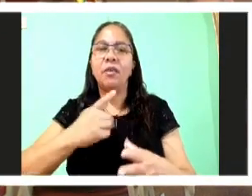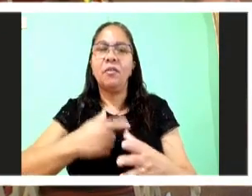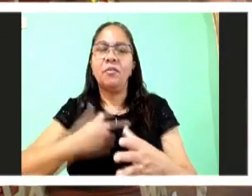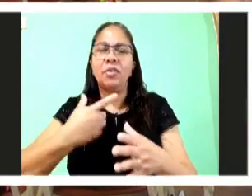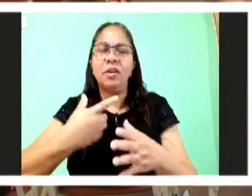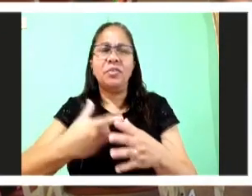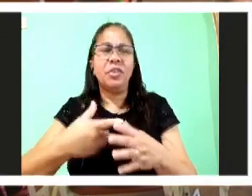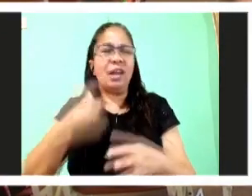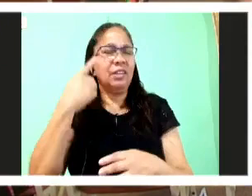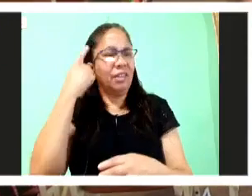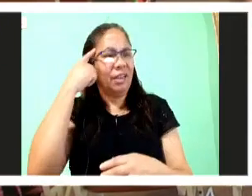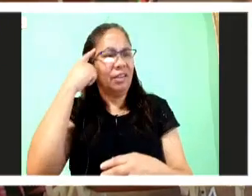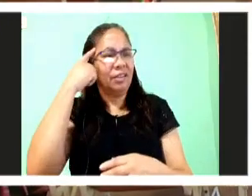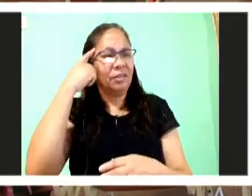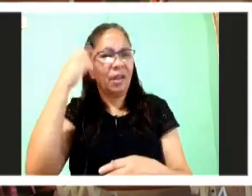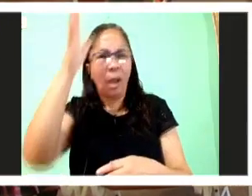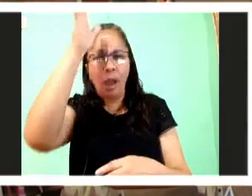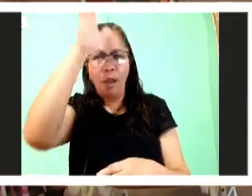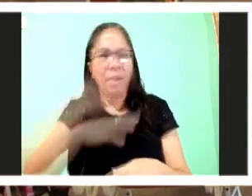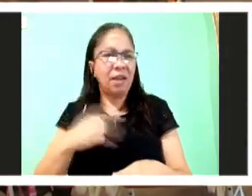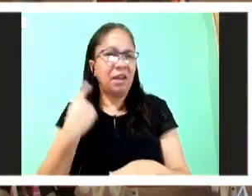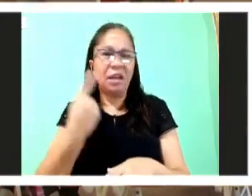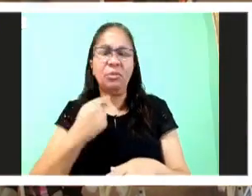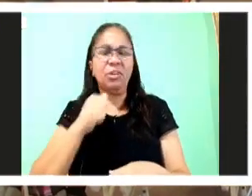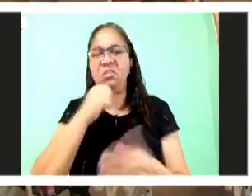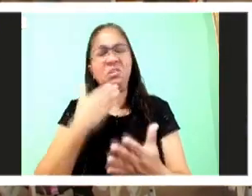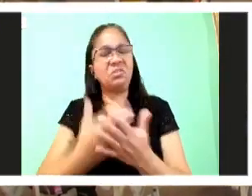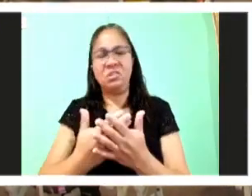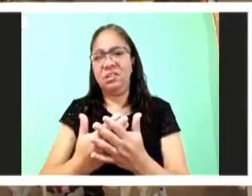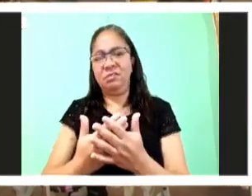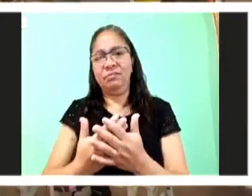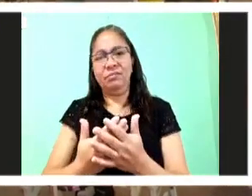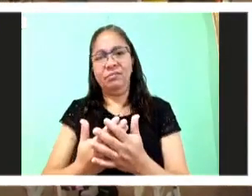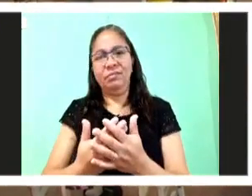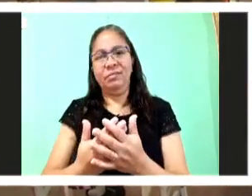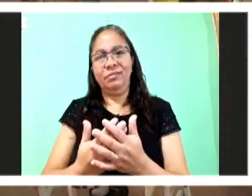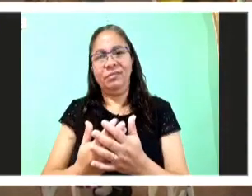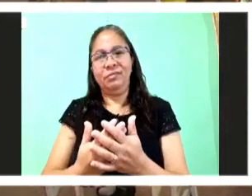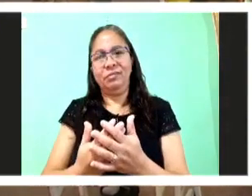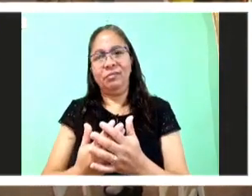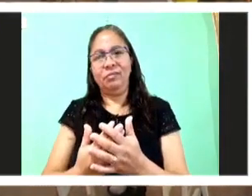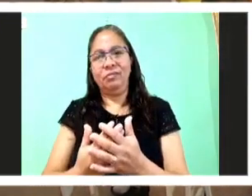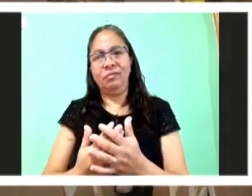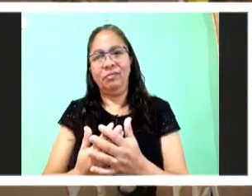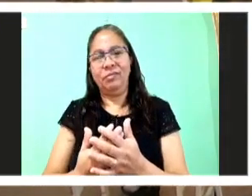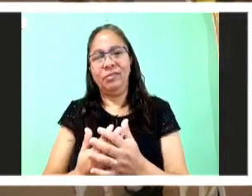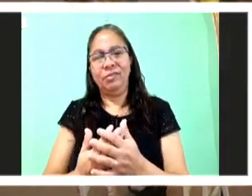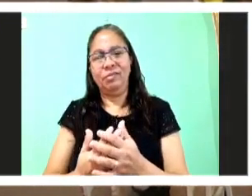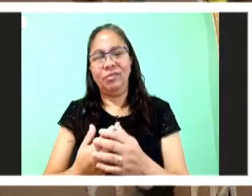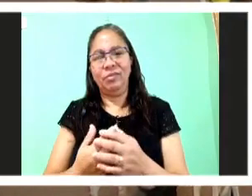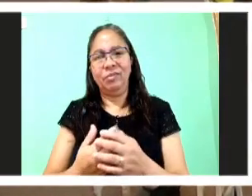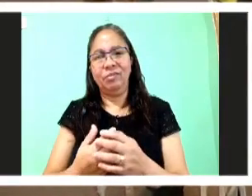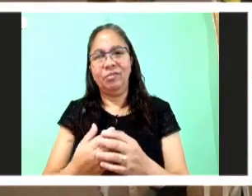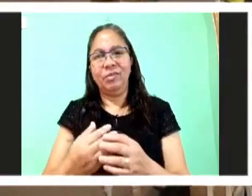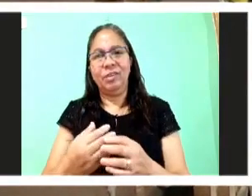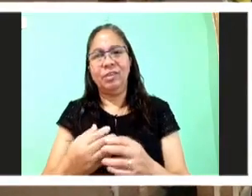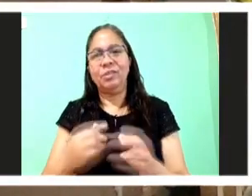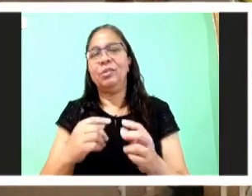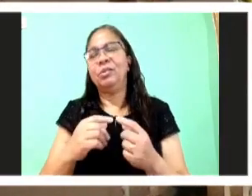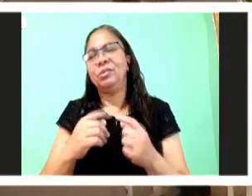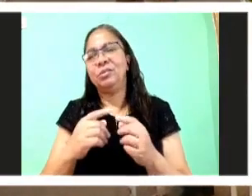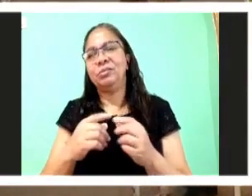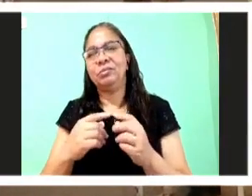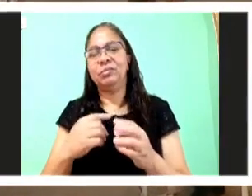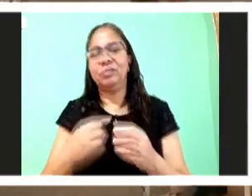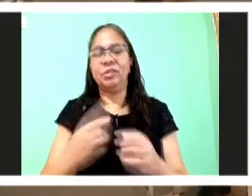it's not good for the man to be alone. So we're talking now about original loneliness, or original solitude that the